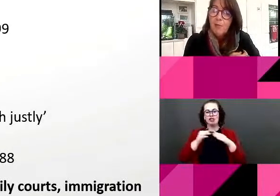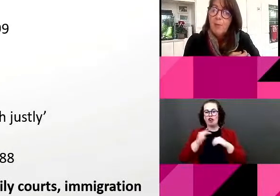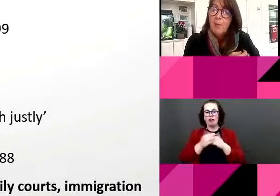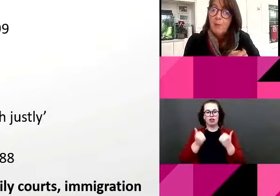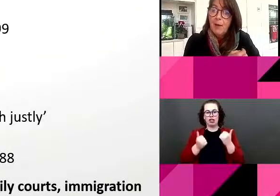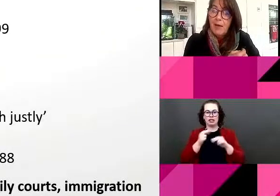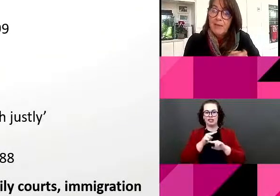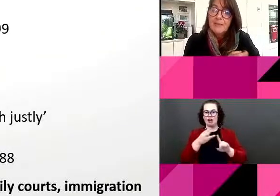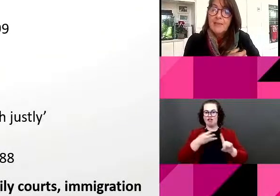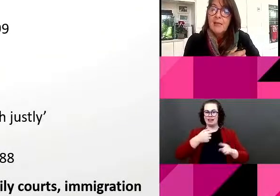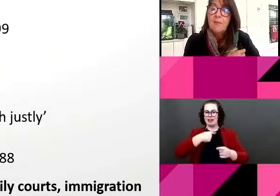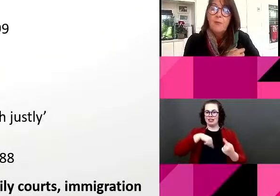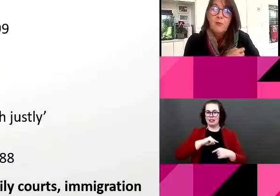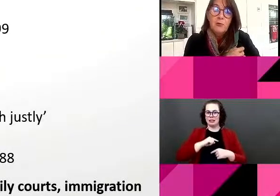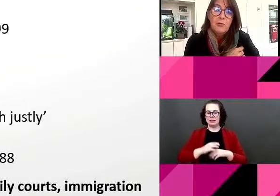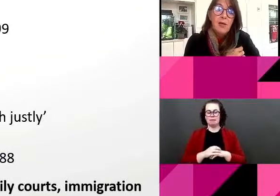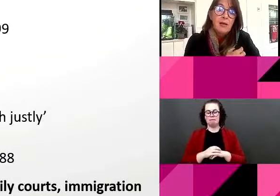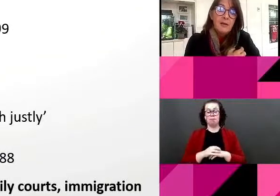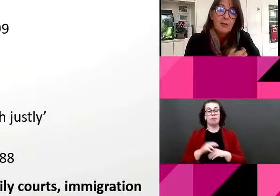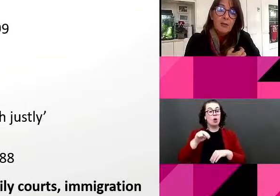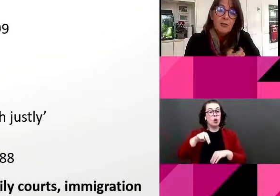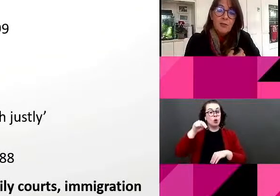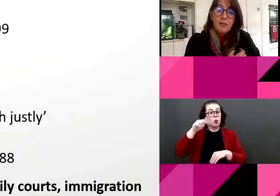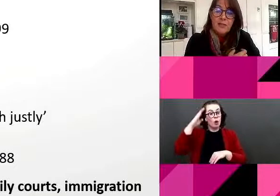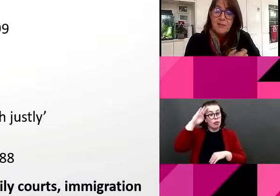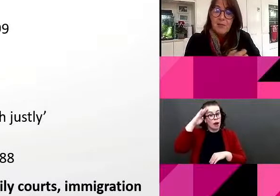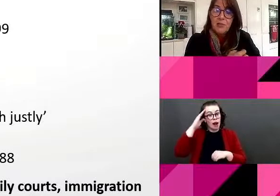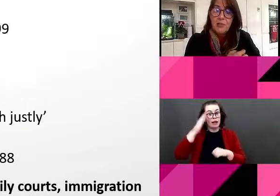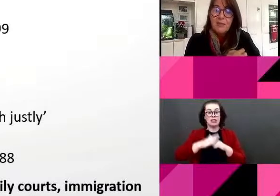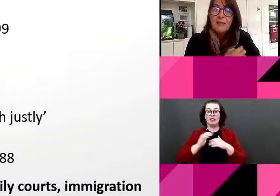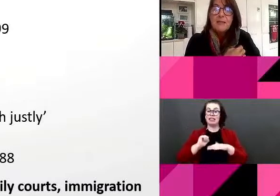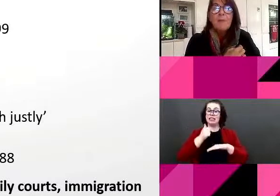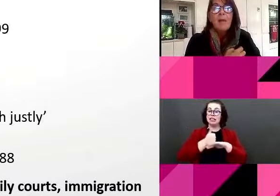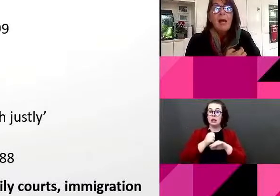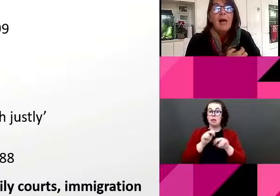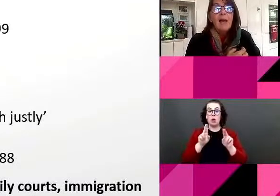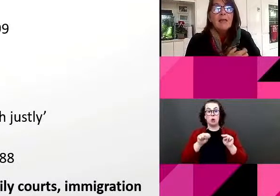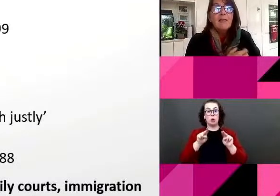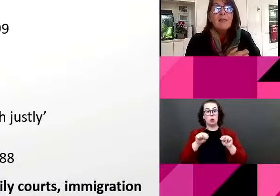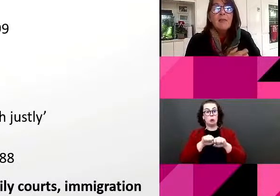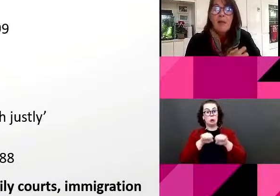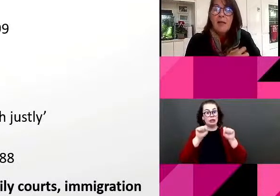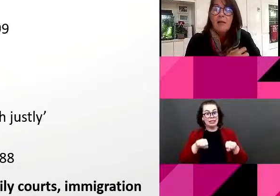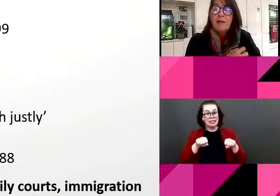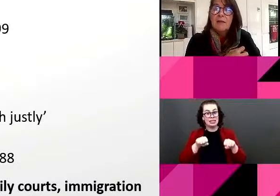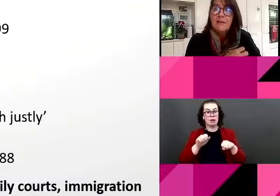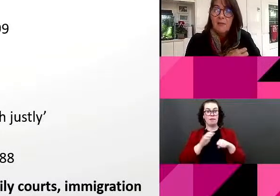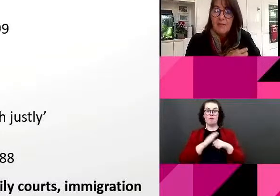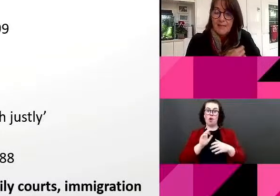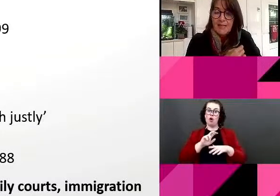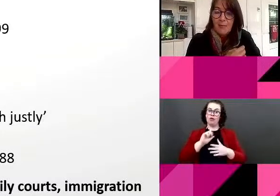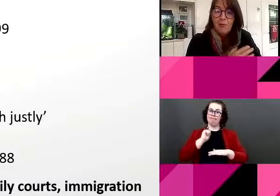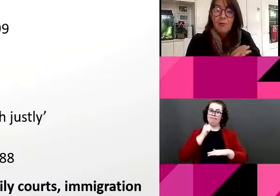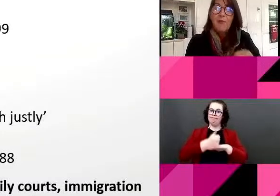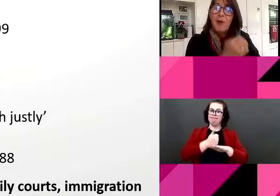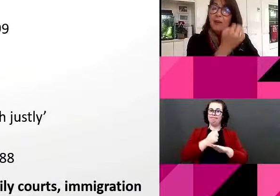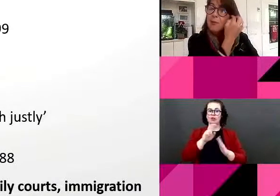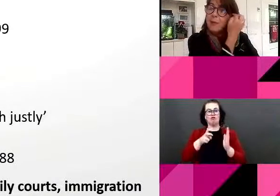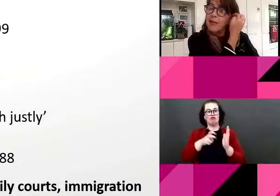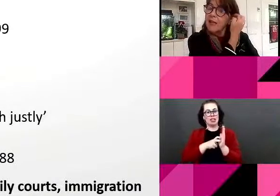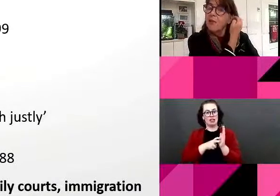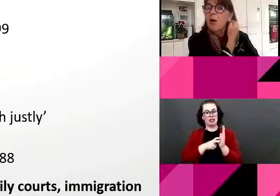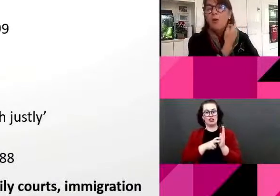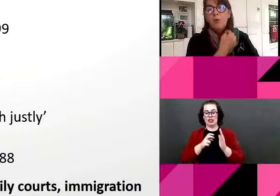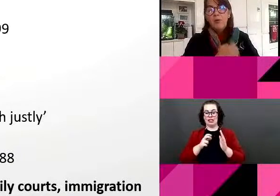set up a pilot scheme for the inclusion of intermediaries. And they set that scheme up from the